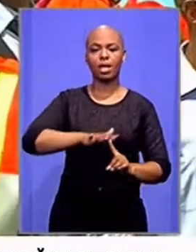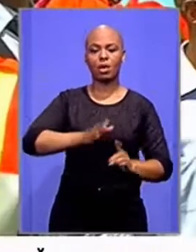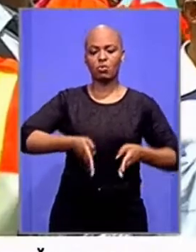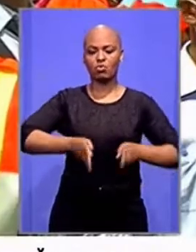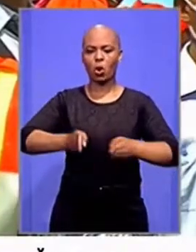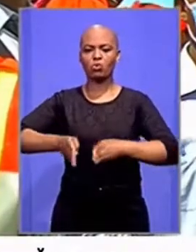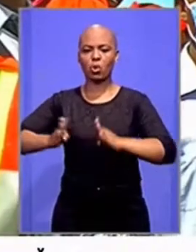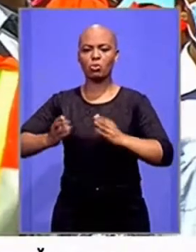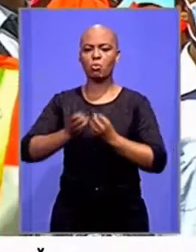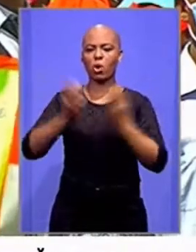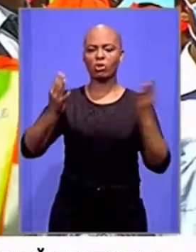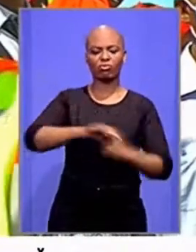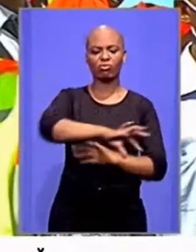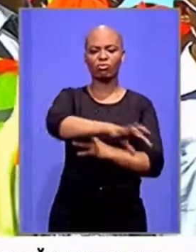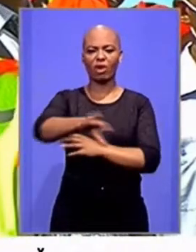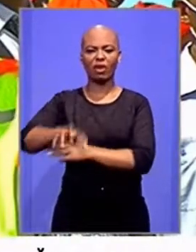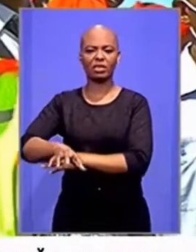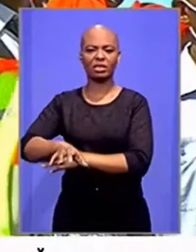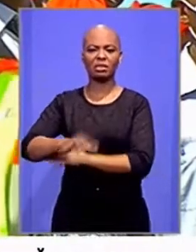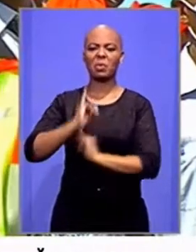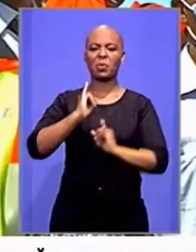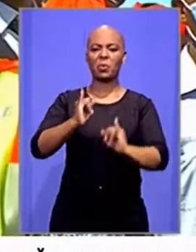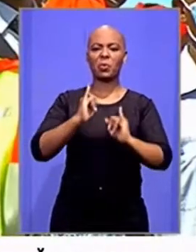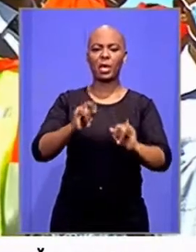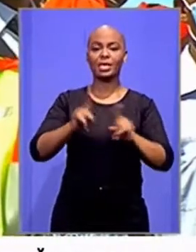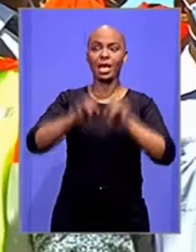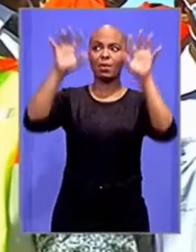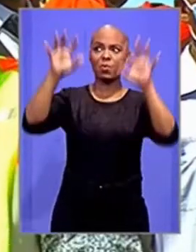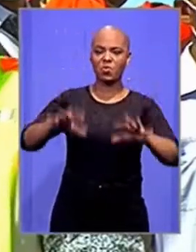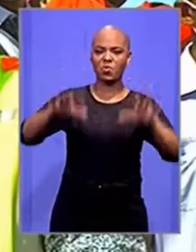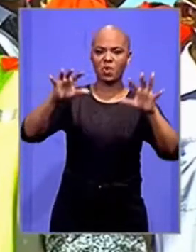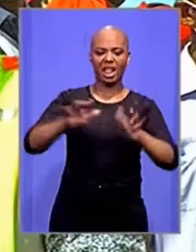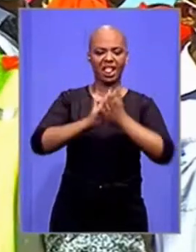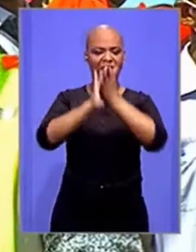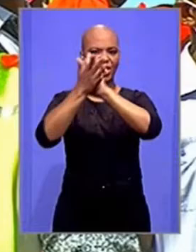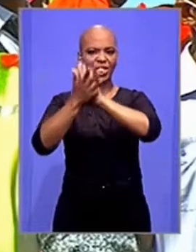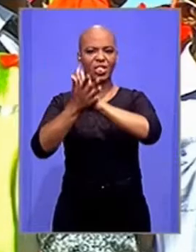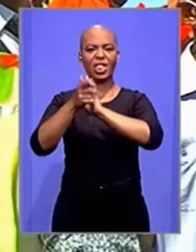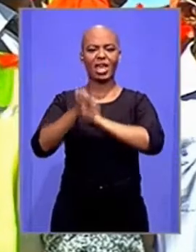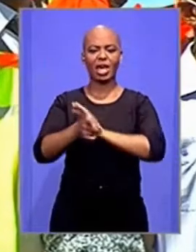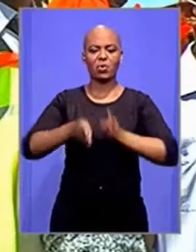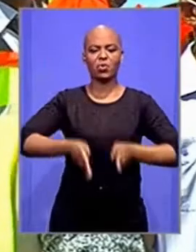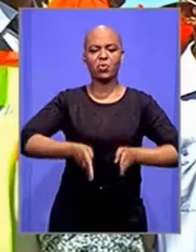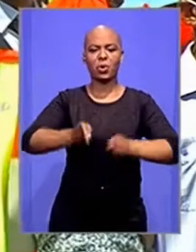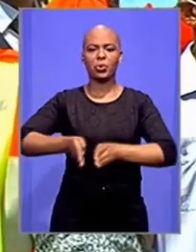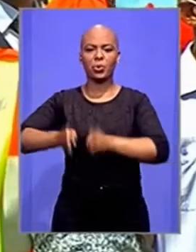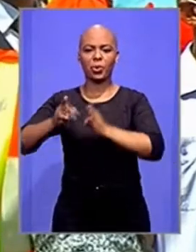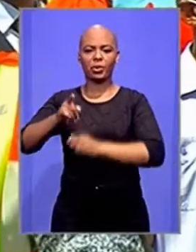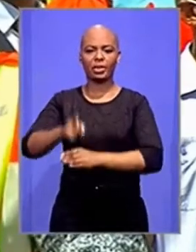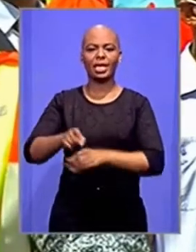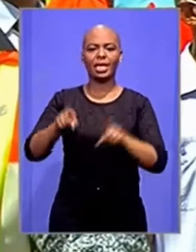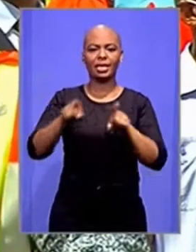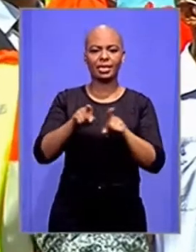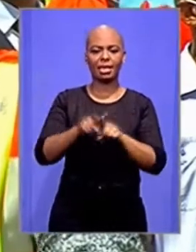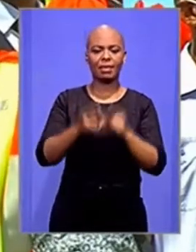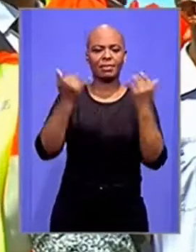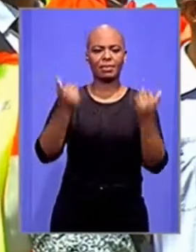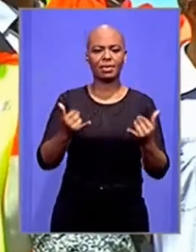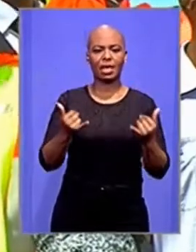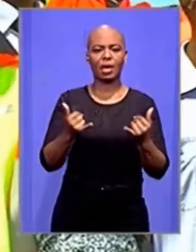shape. The rains devastate our roads. And because they are not